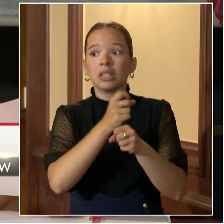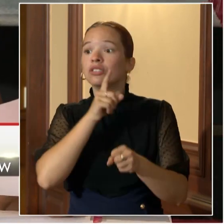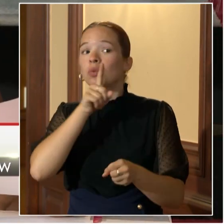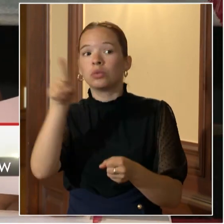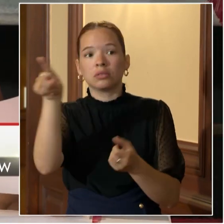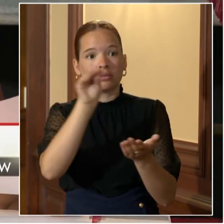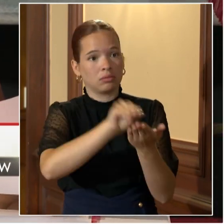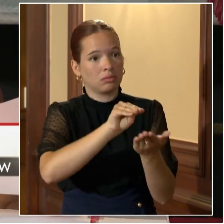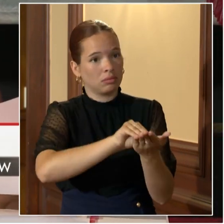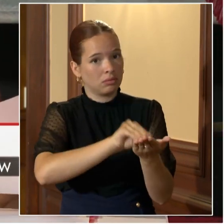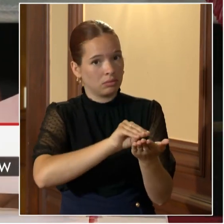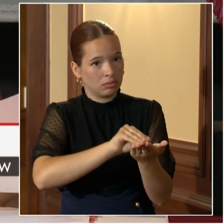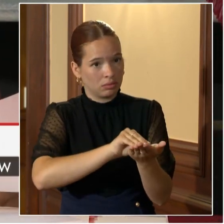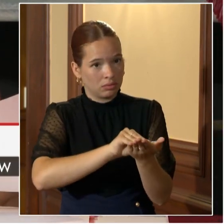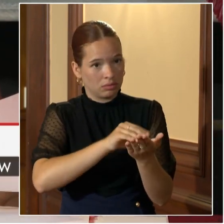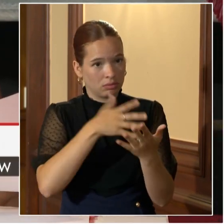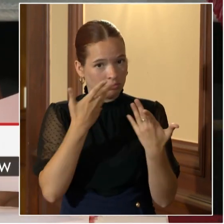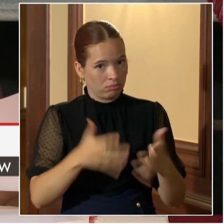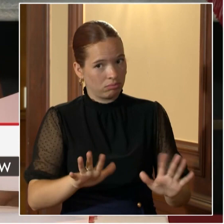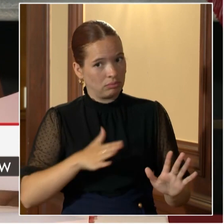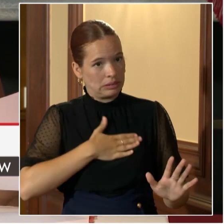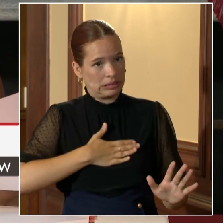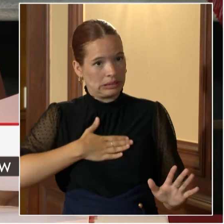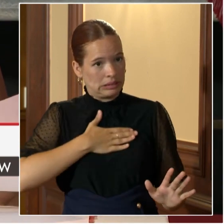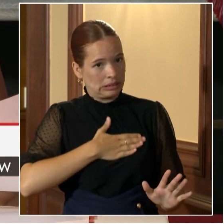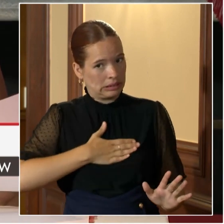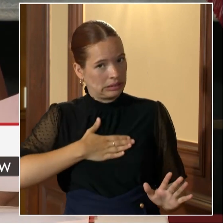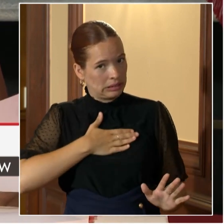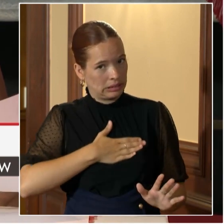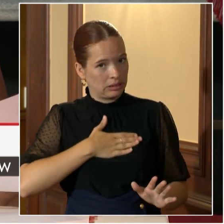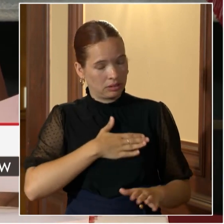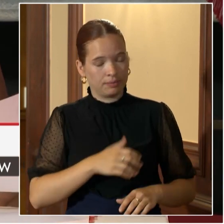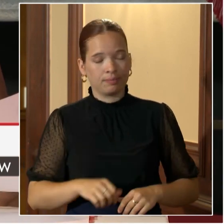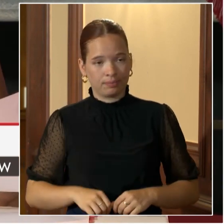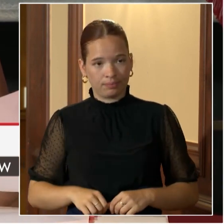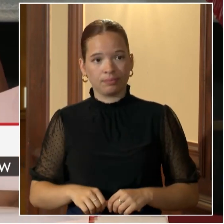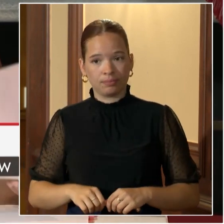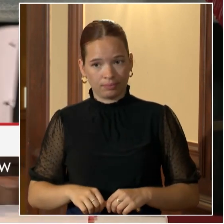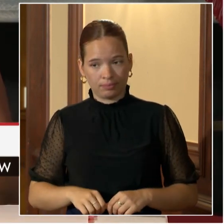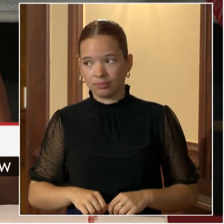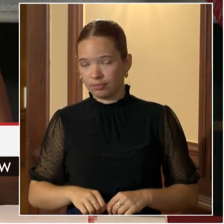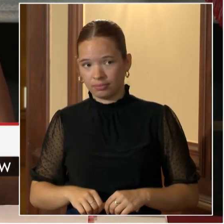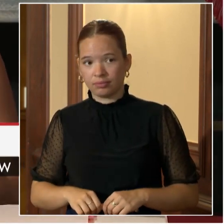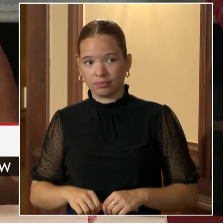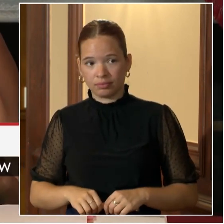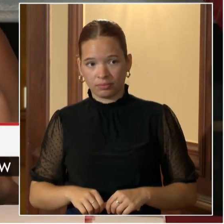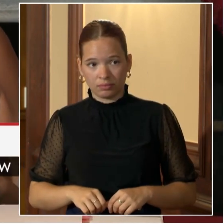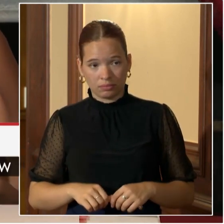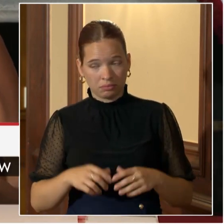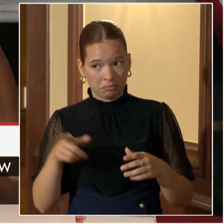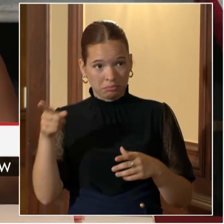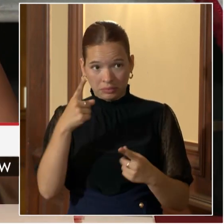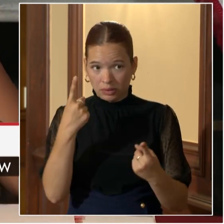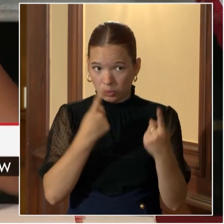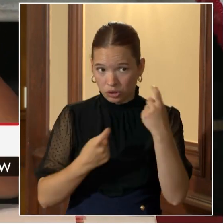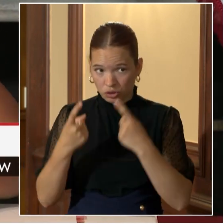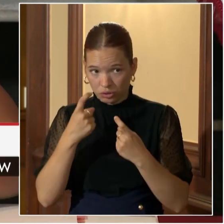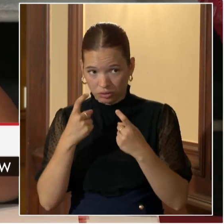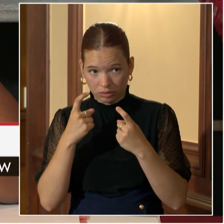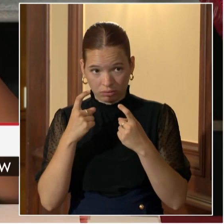Statehood Commission before us. Are there any questions,